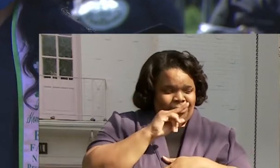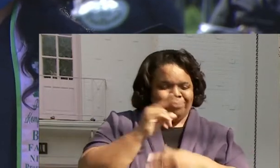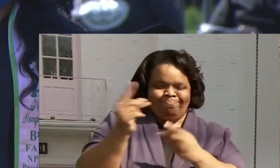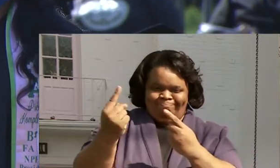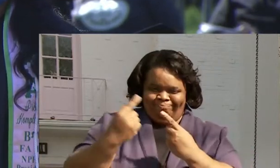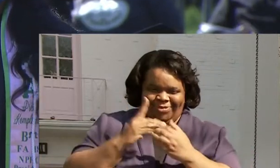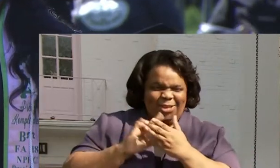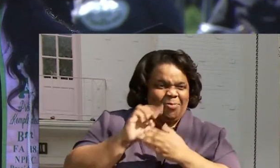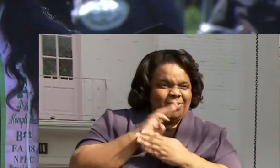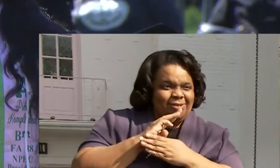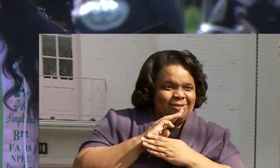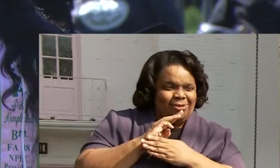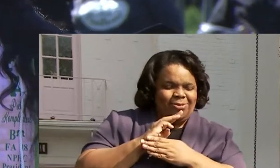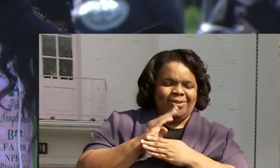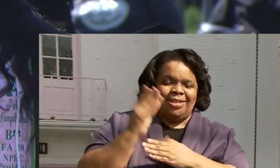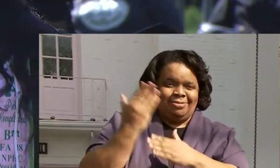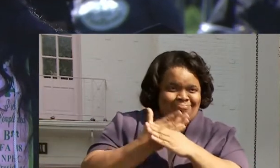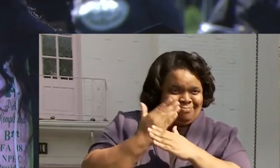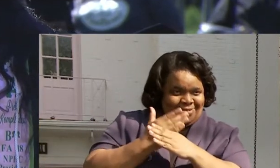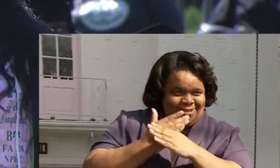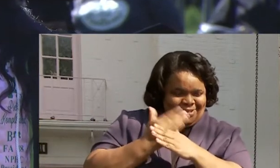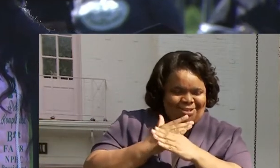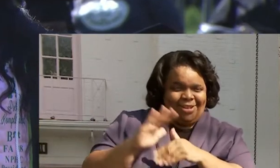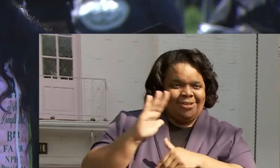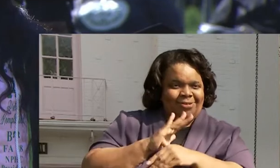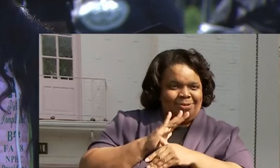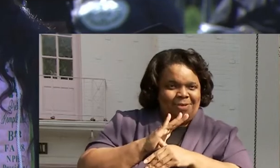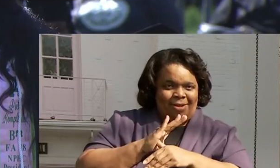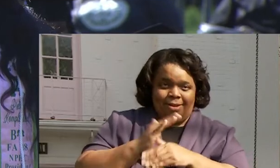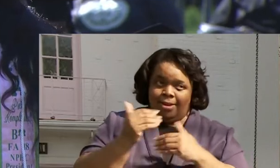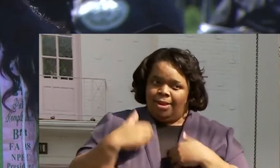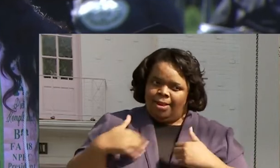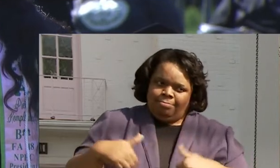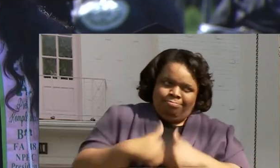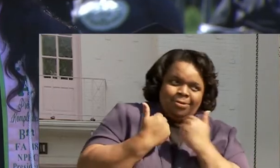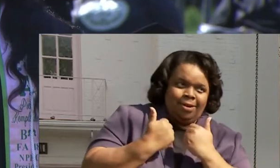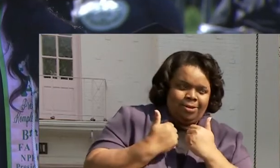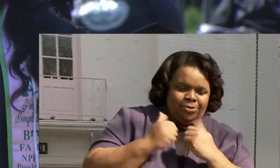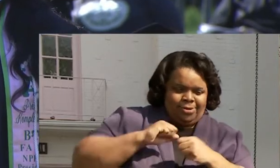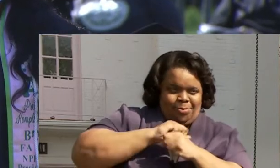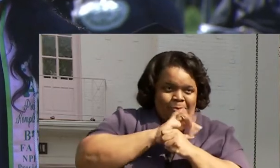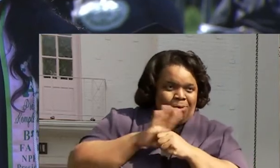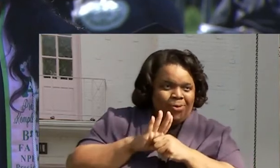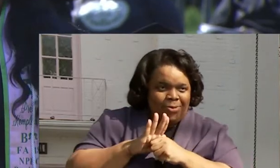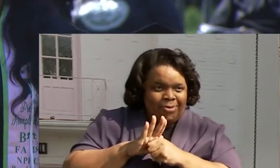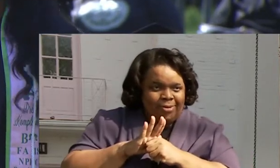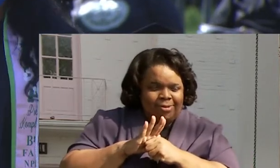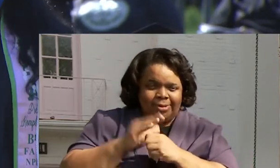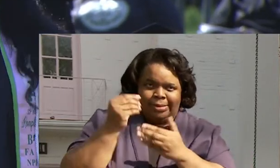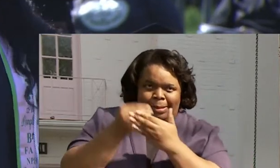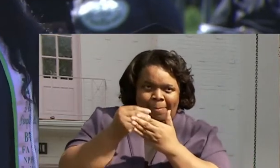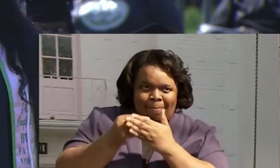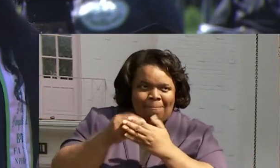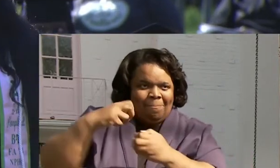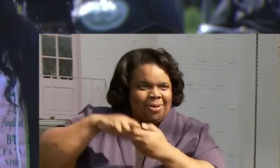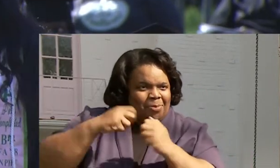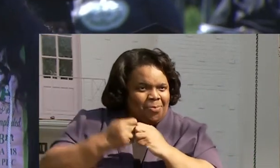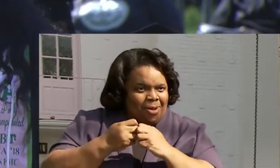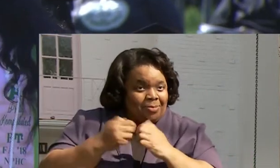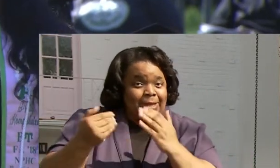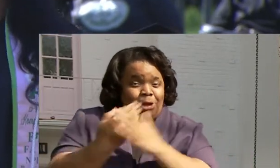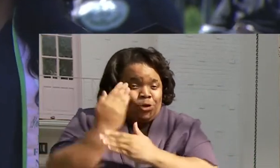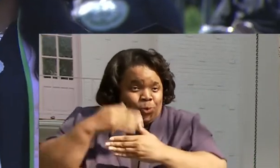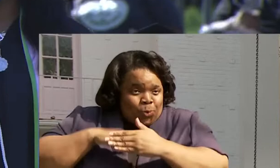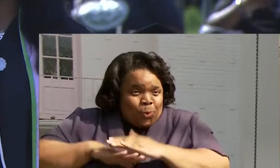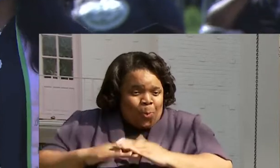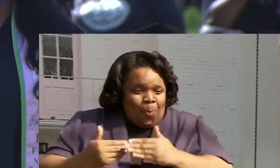own challenges led by COVID-19, but including financial challenges and a newborn baby. But she is the first